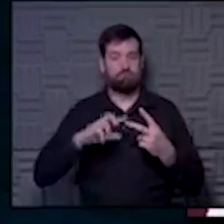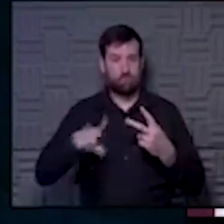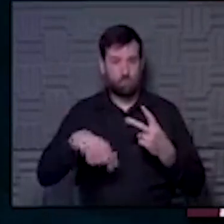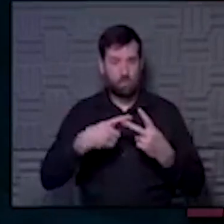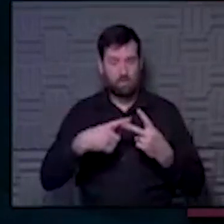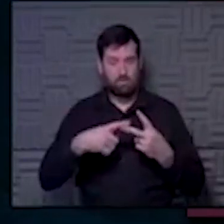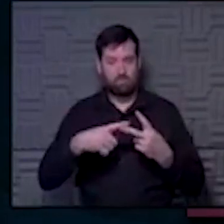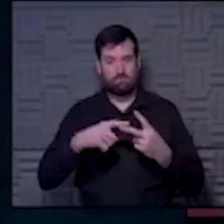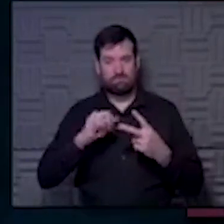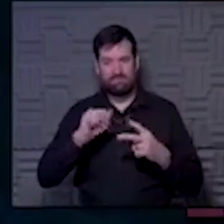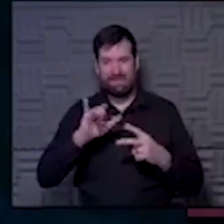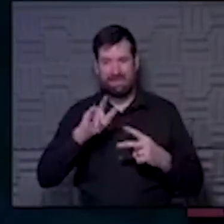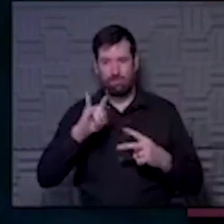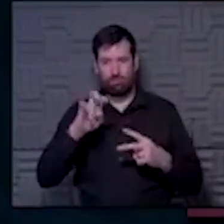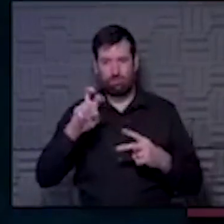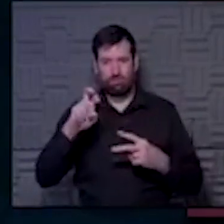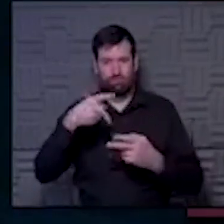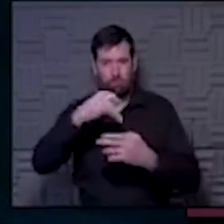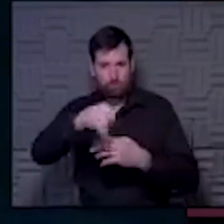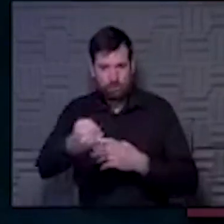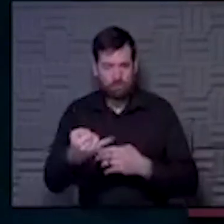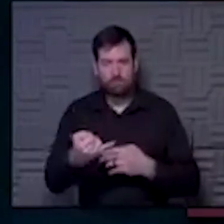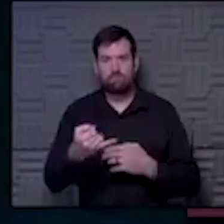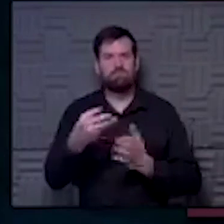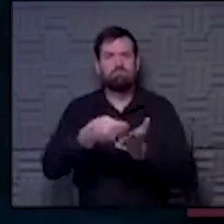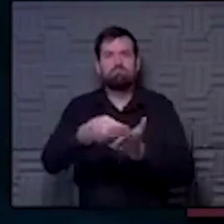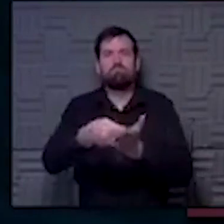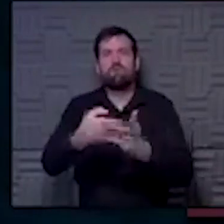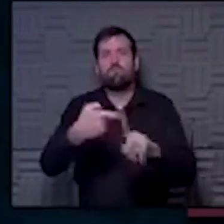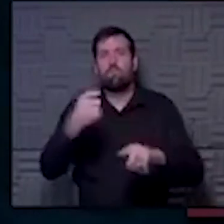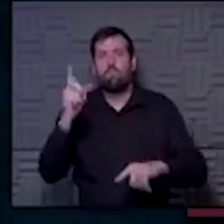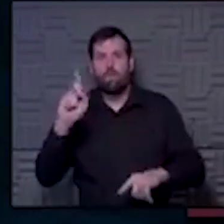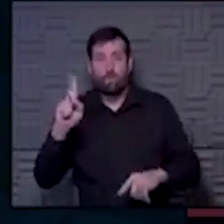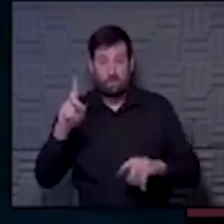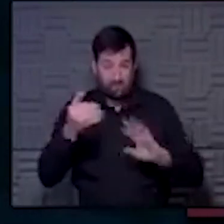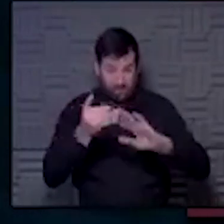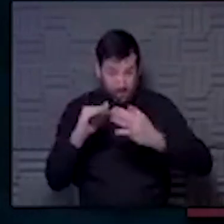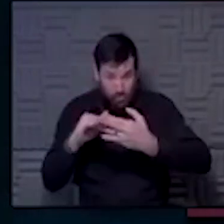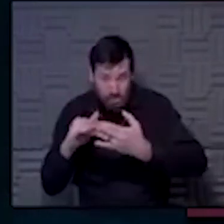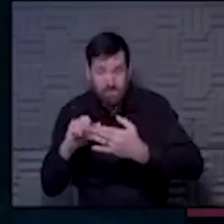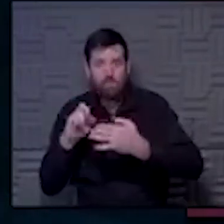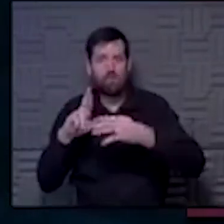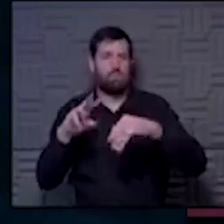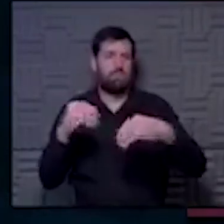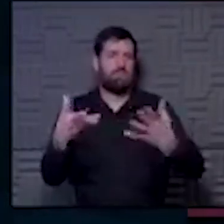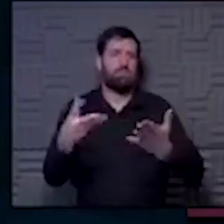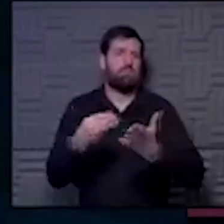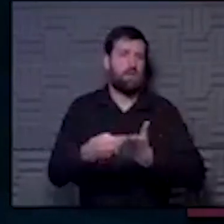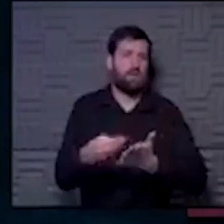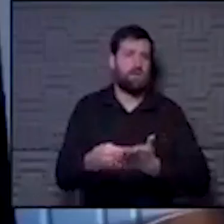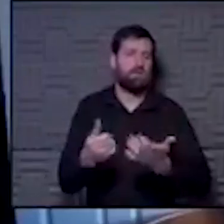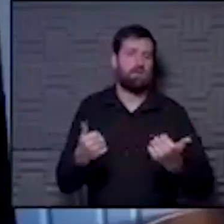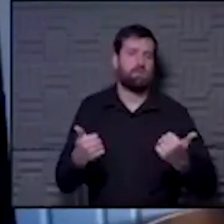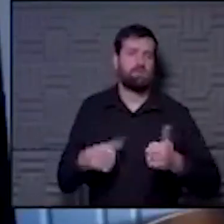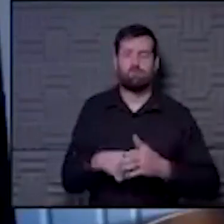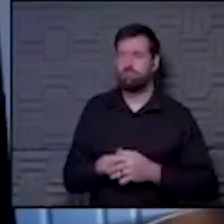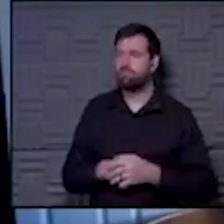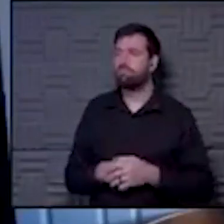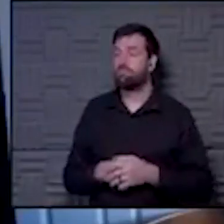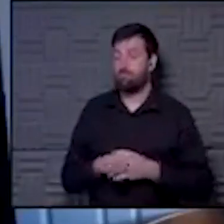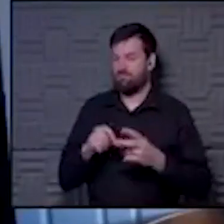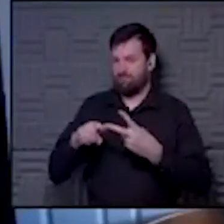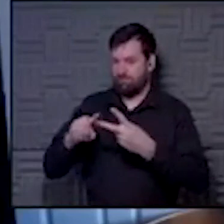action projects, where does the funding come? Is that a community grassroots thing, or is there funding? So on the